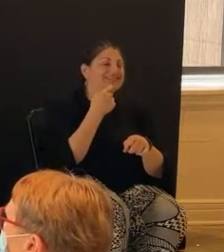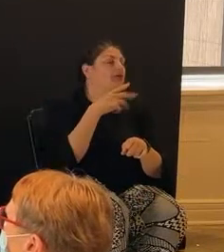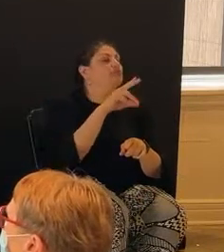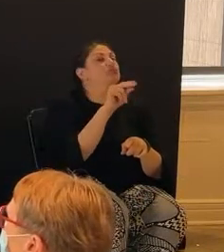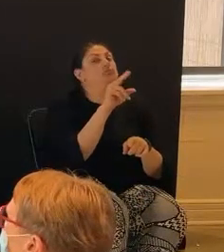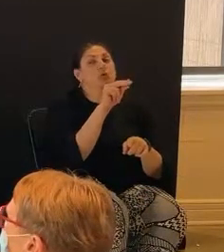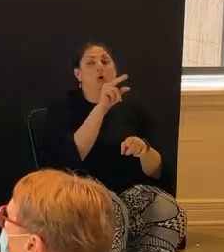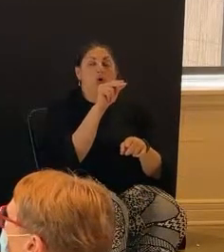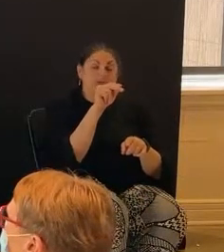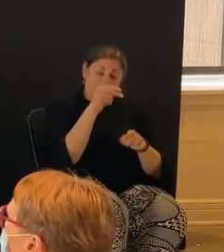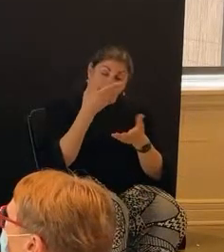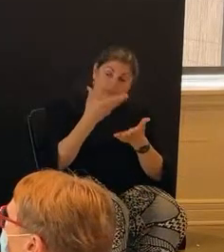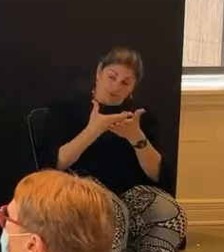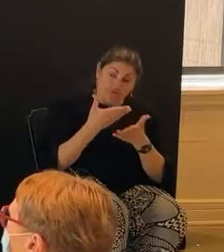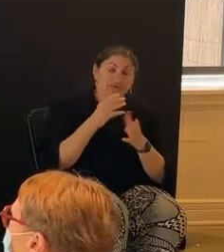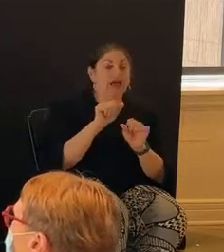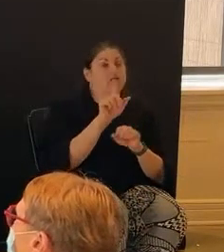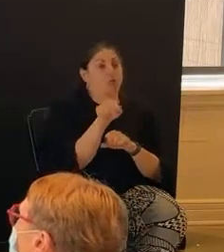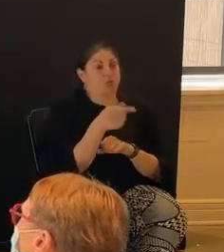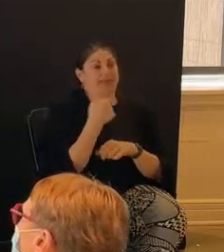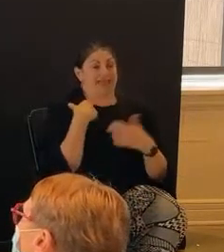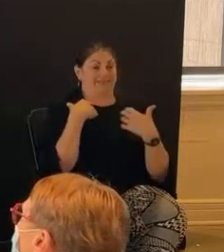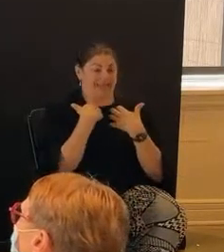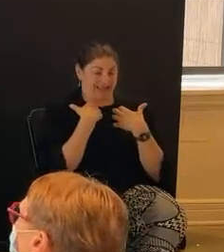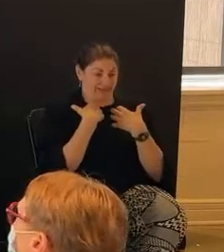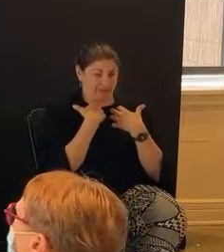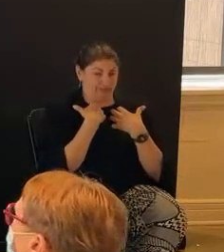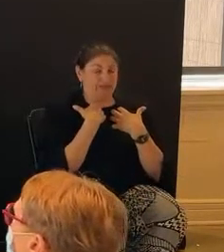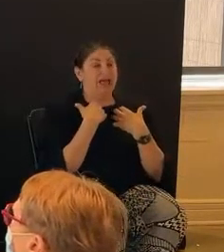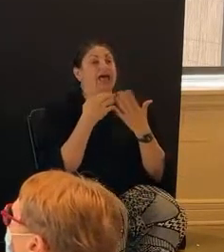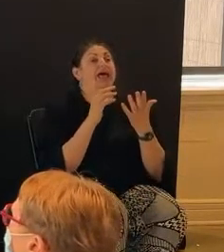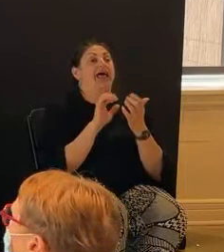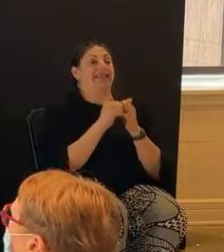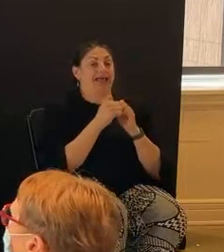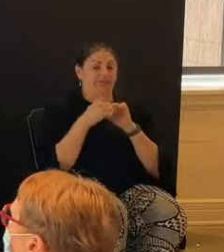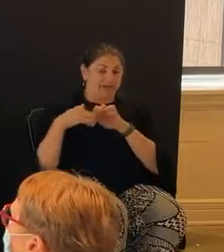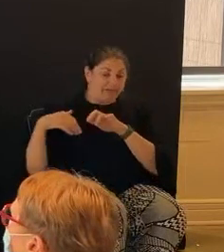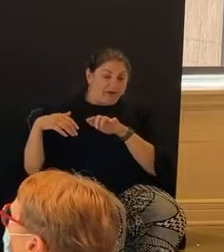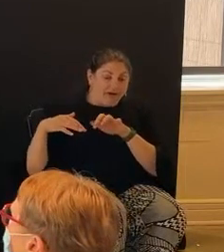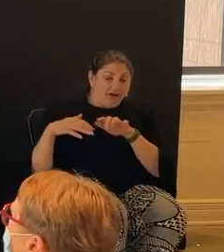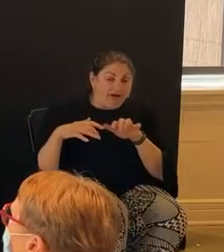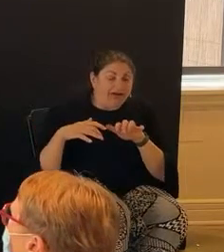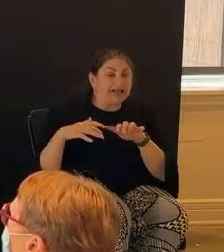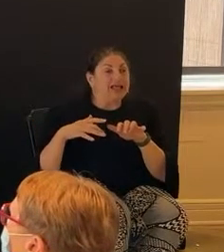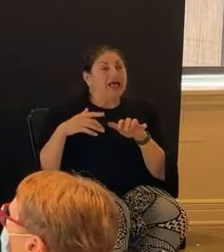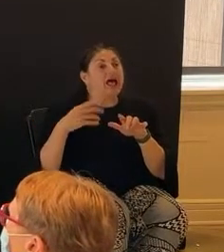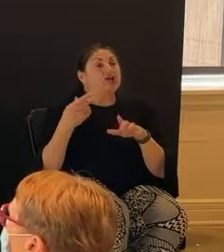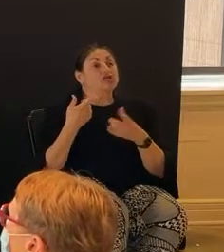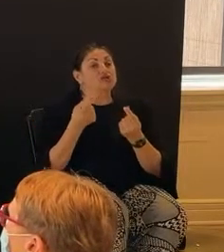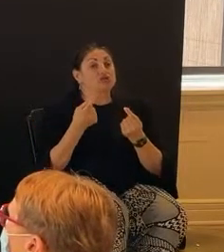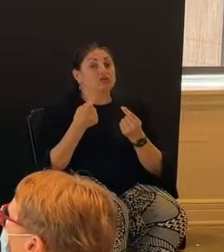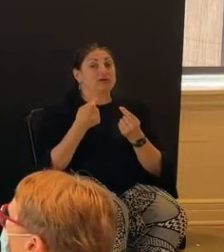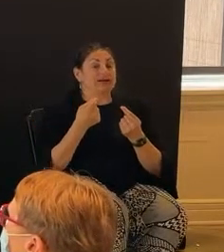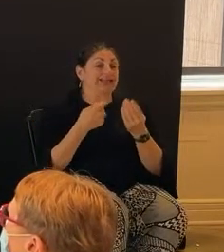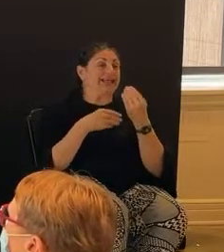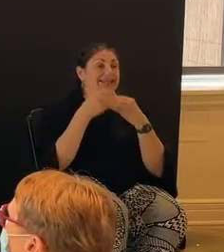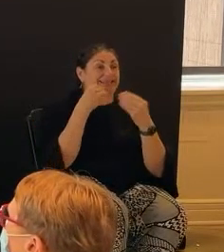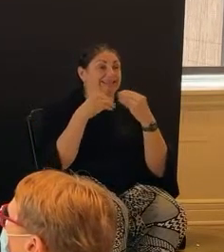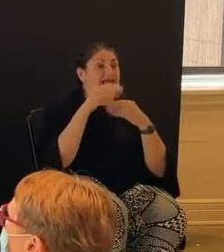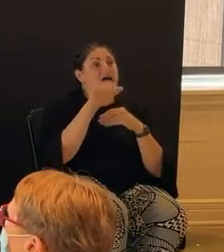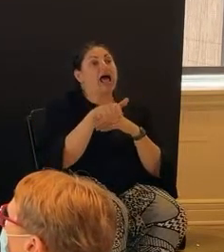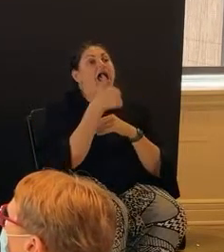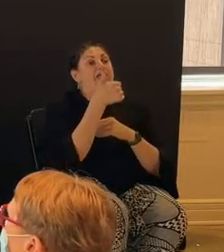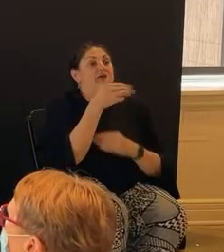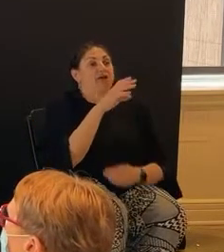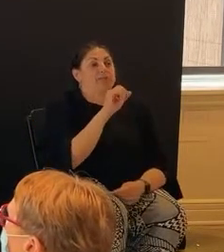animals. And the way that they recolonized this area was by making do with other beetles that had tried to establish